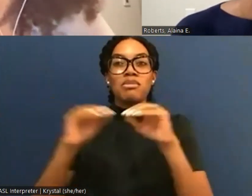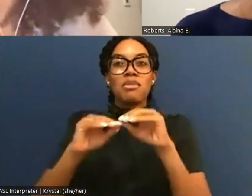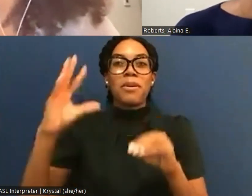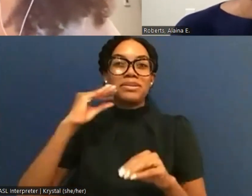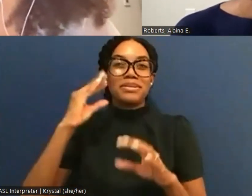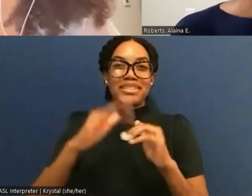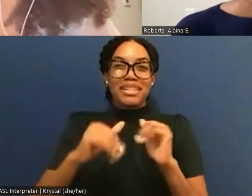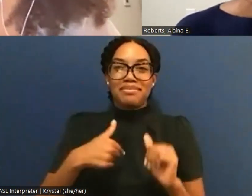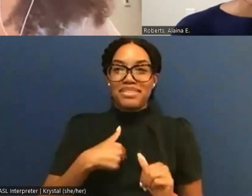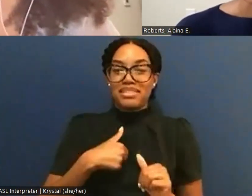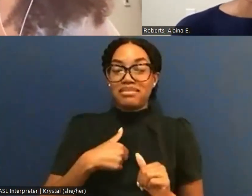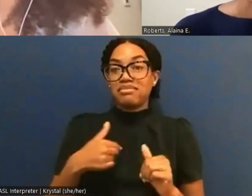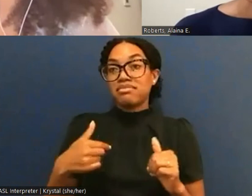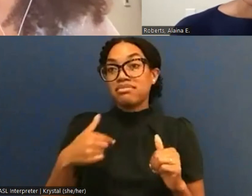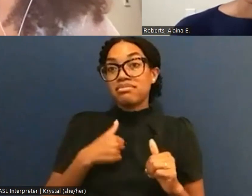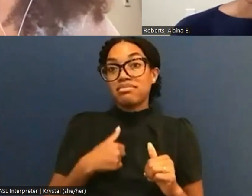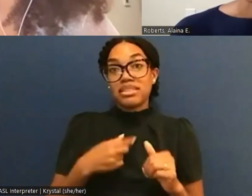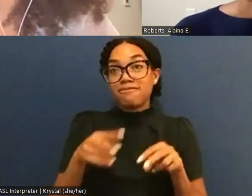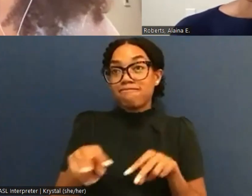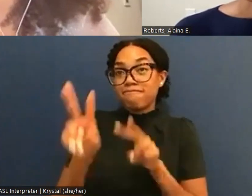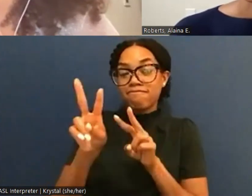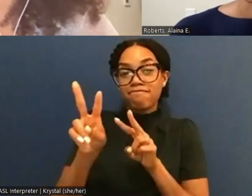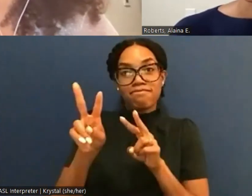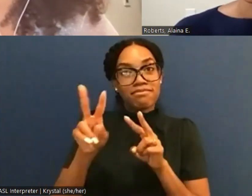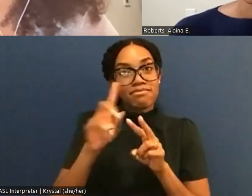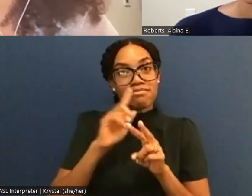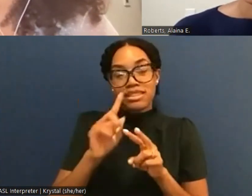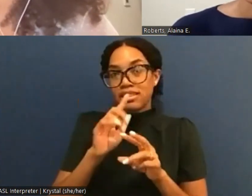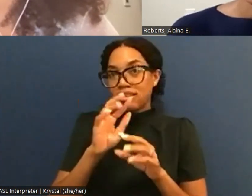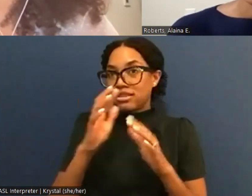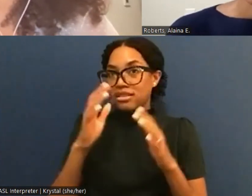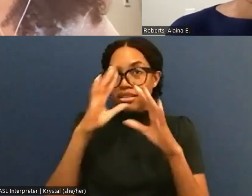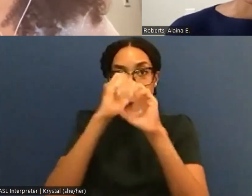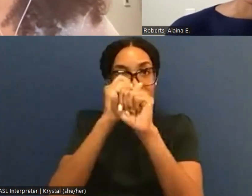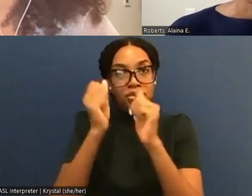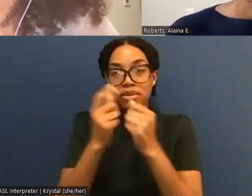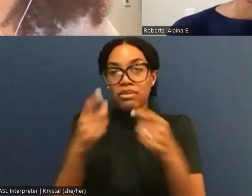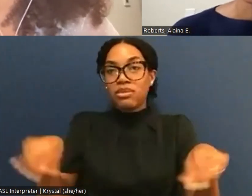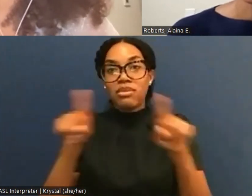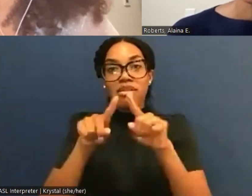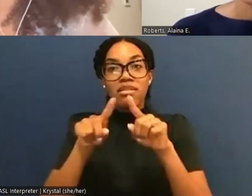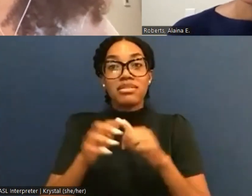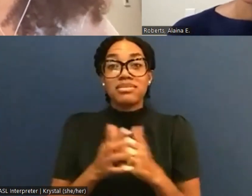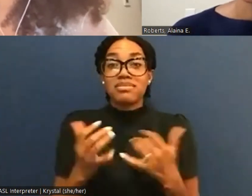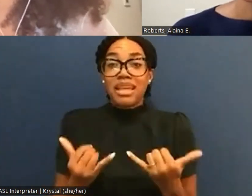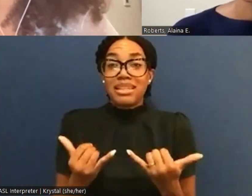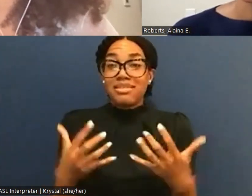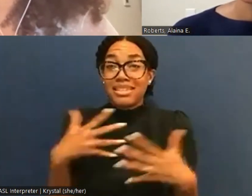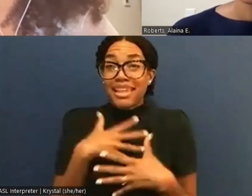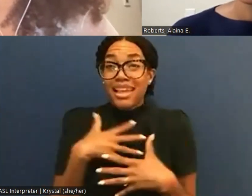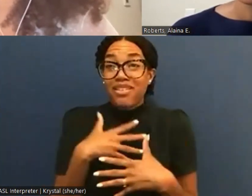much really kind of admiration for you all, because it's scary out there now. And